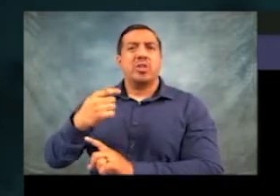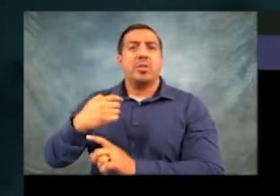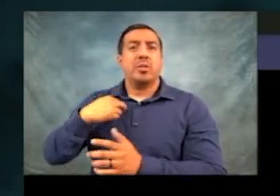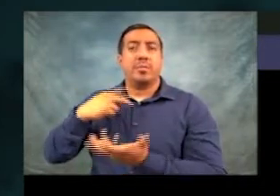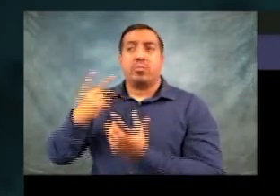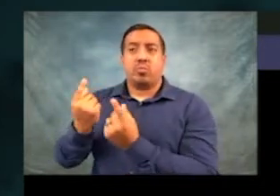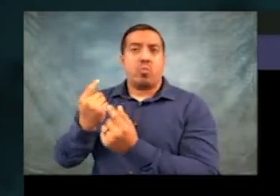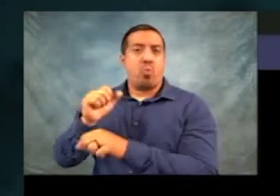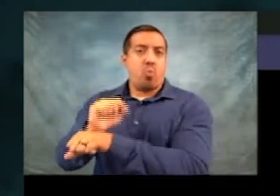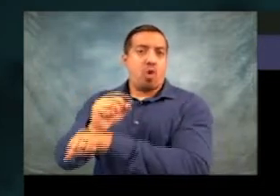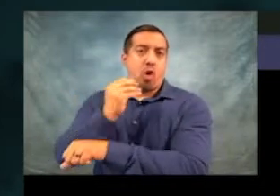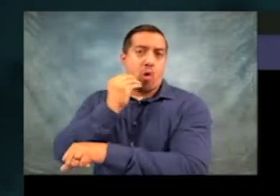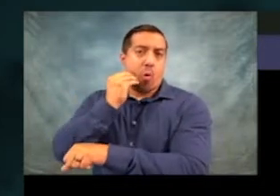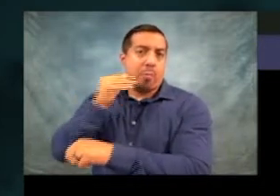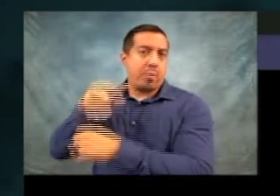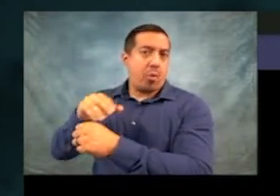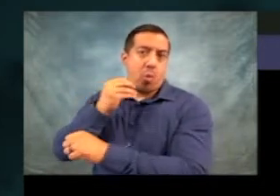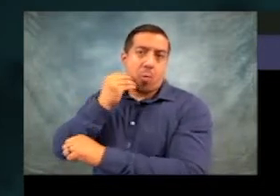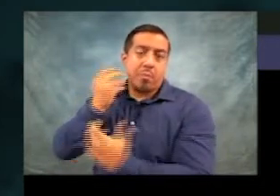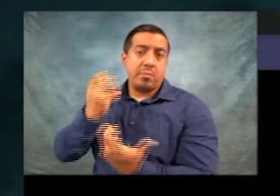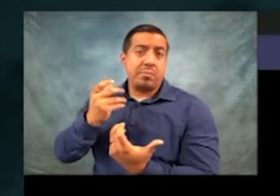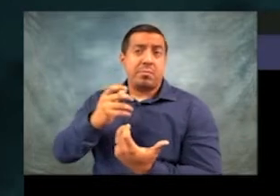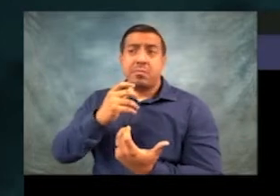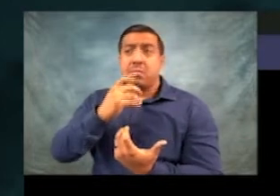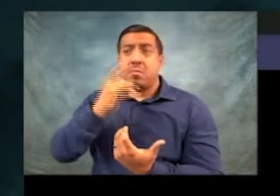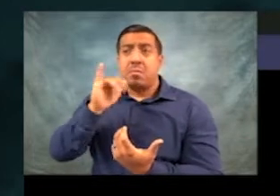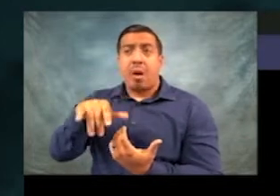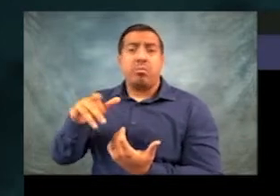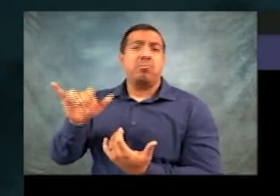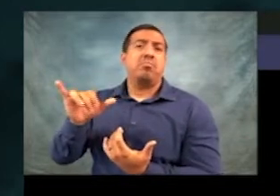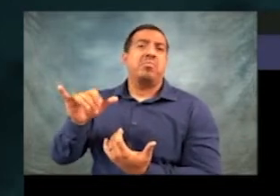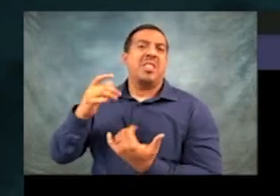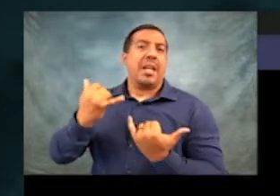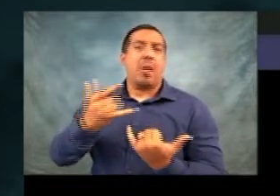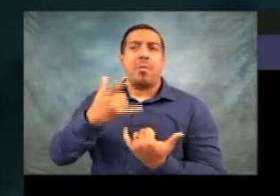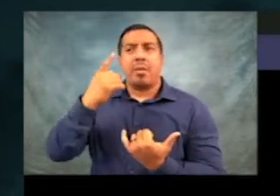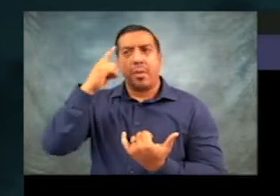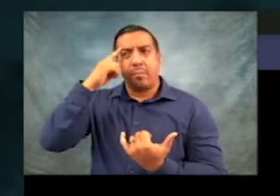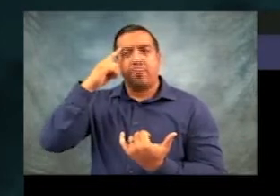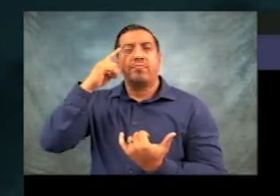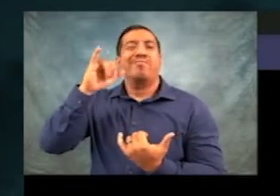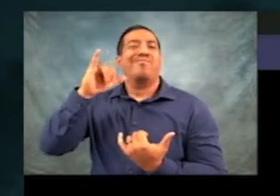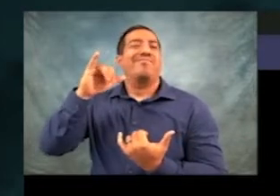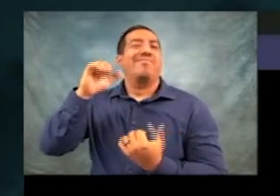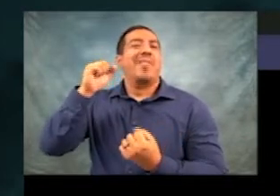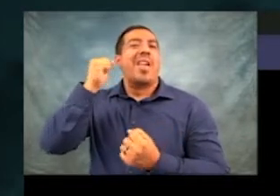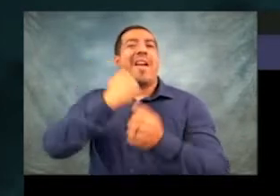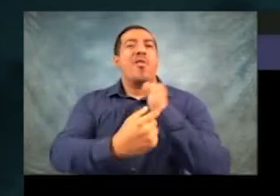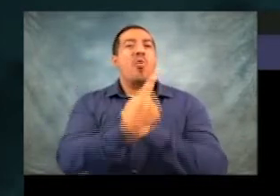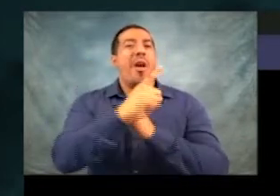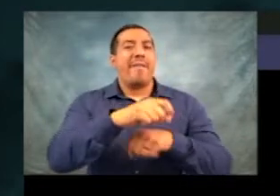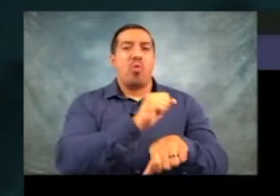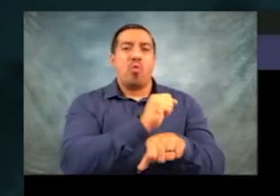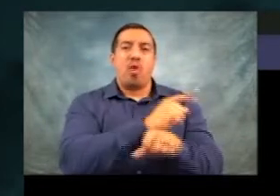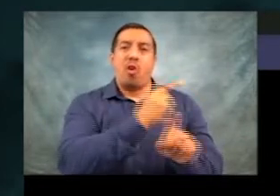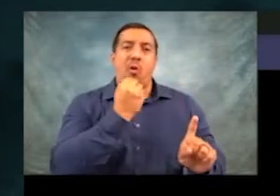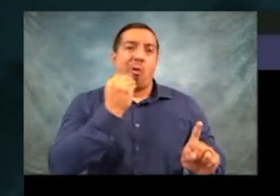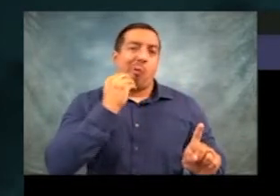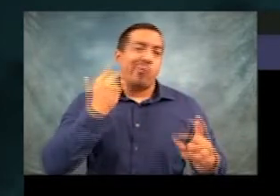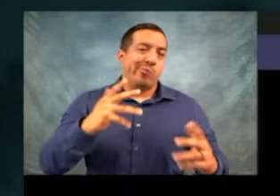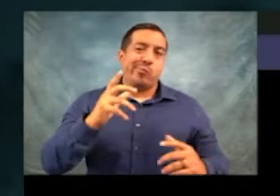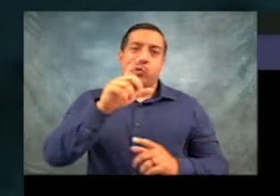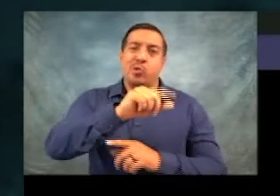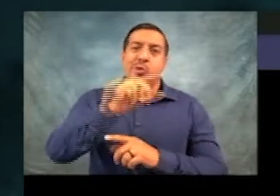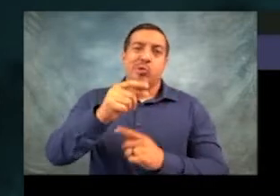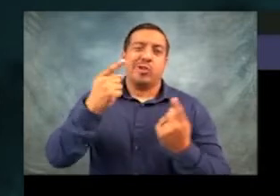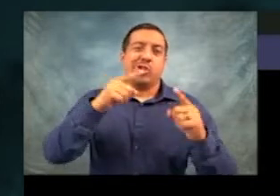doesn't seem relatively eventful or noteworthy, given pretty much everyone had to work from home at some point during